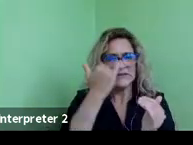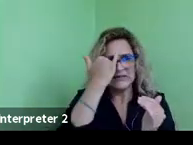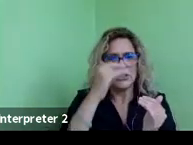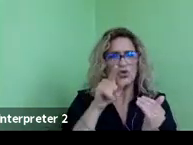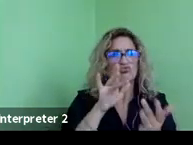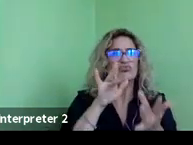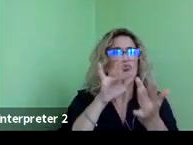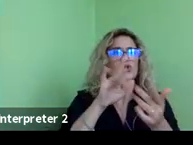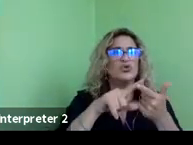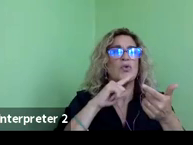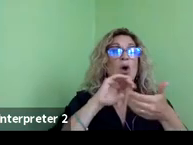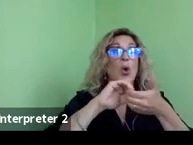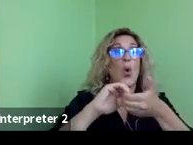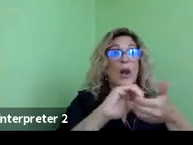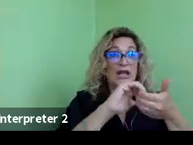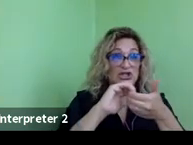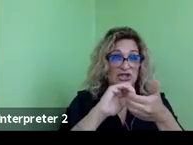well.